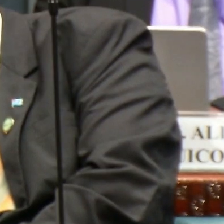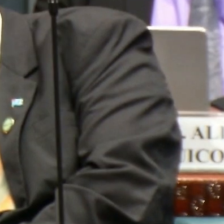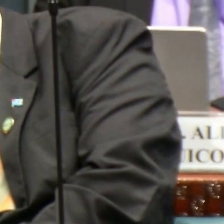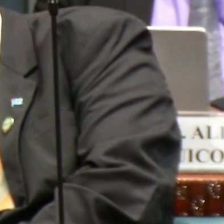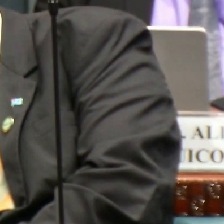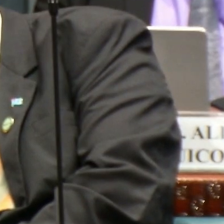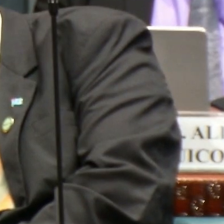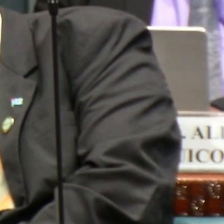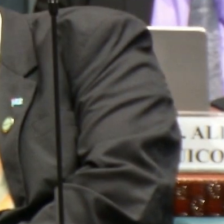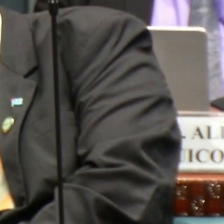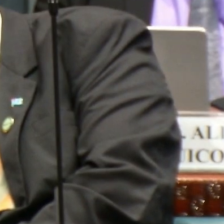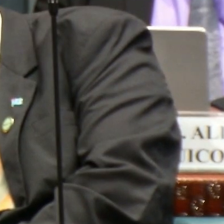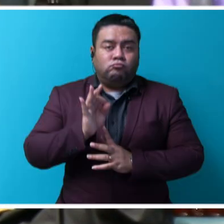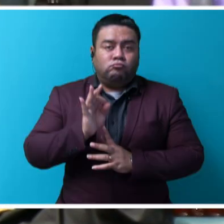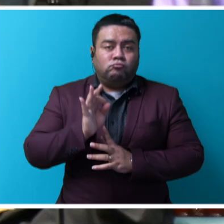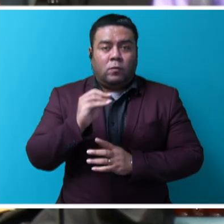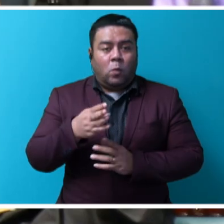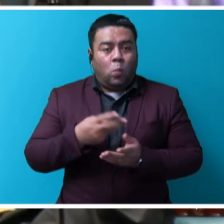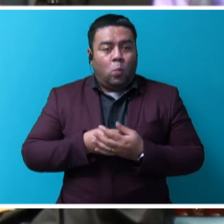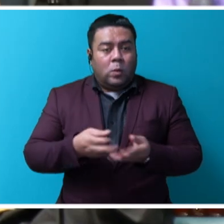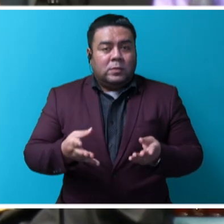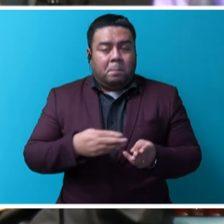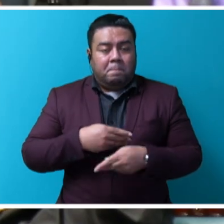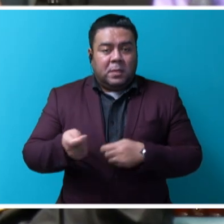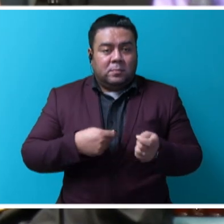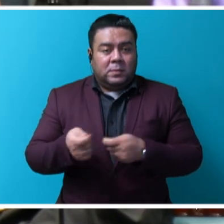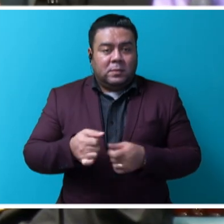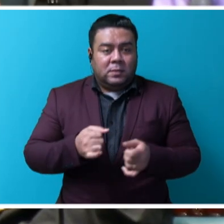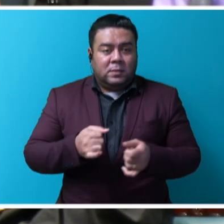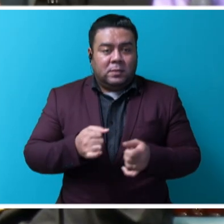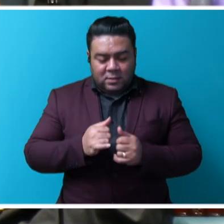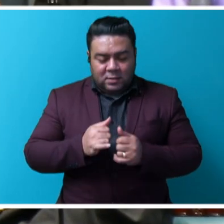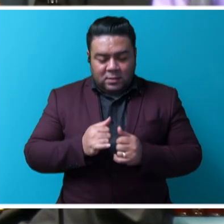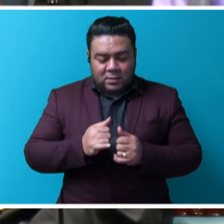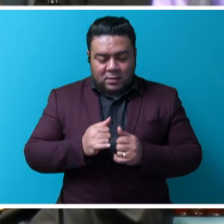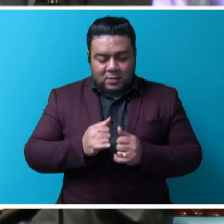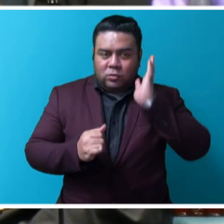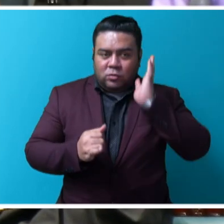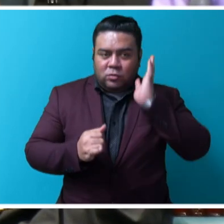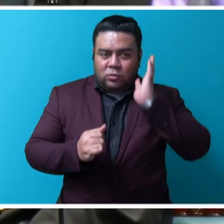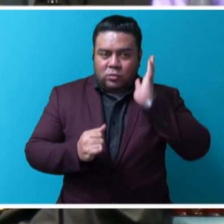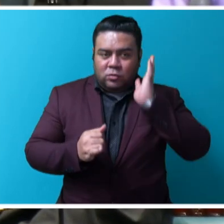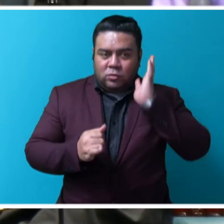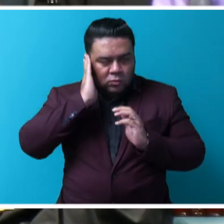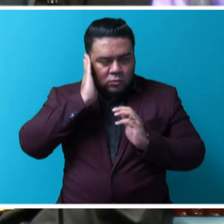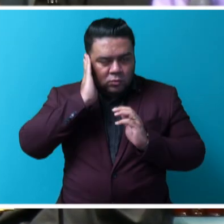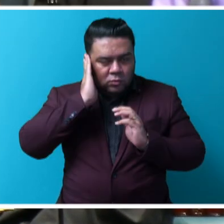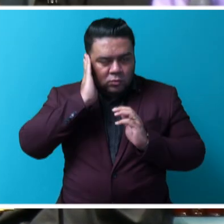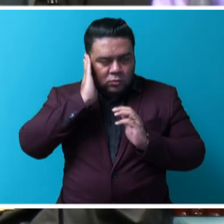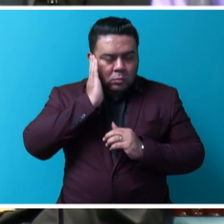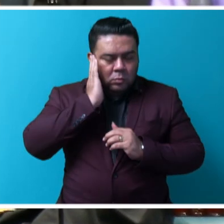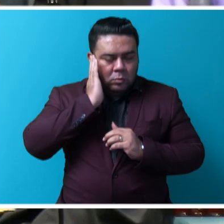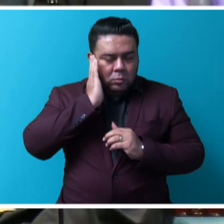the construction of the Western and projects. Both projects are currently at the design stage, and the Ministry of Environment will play a key